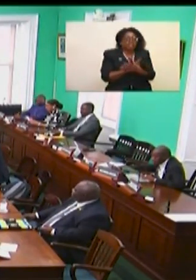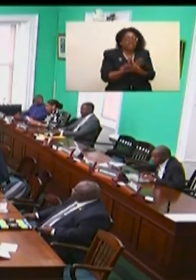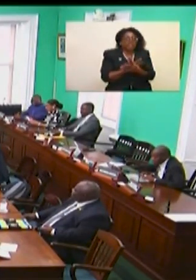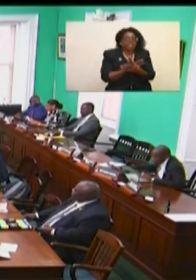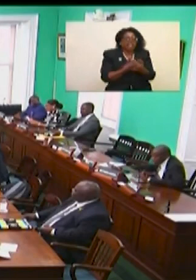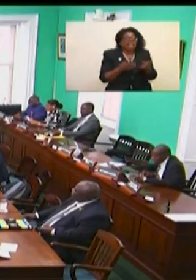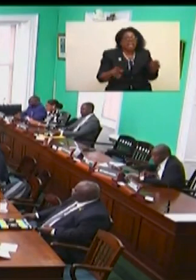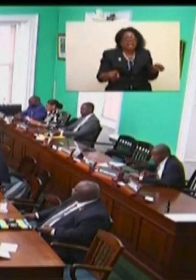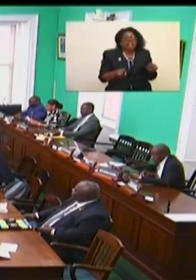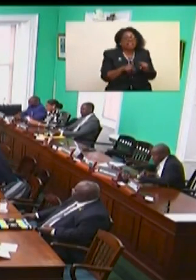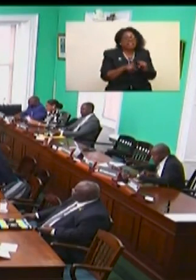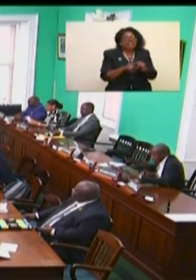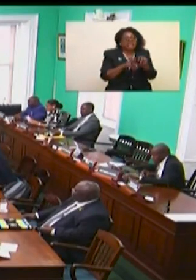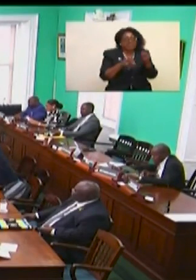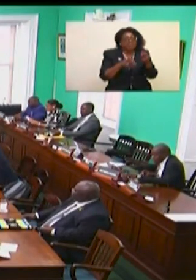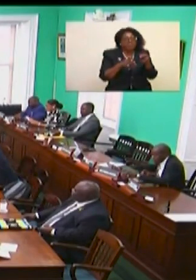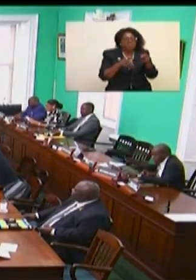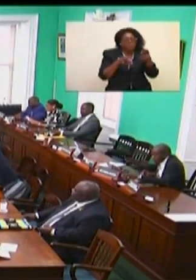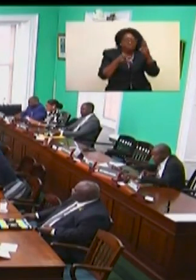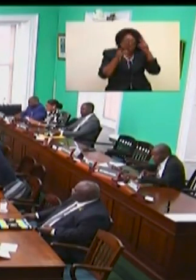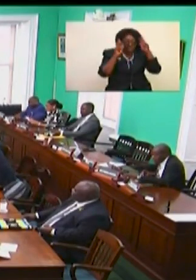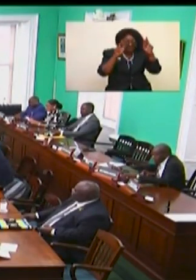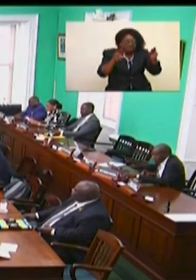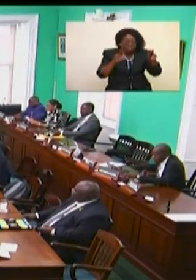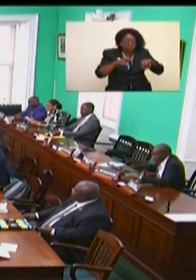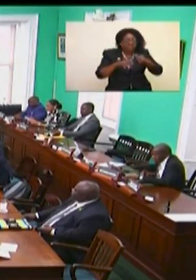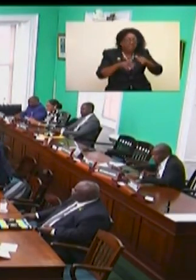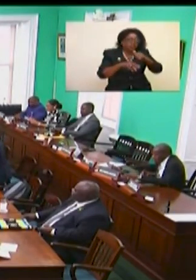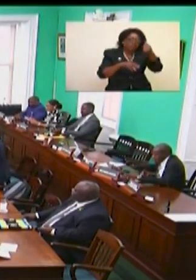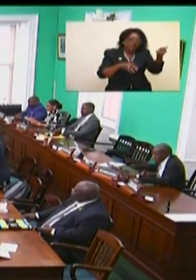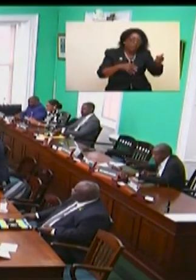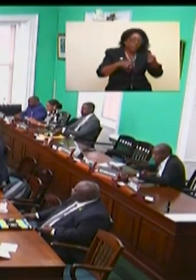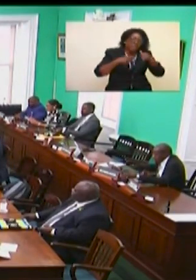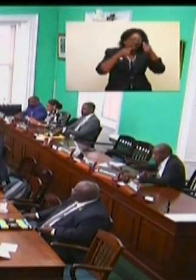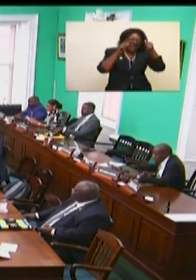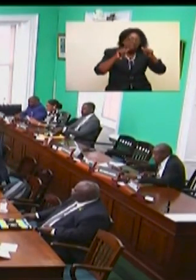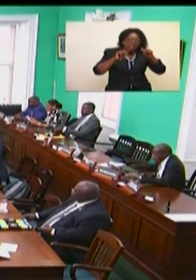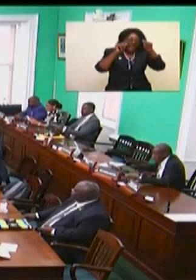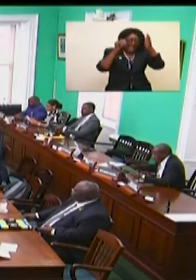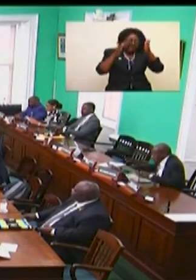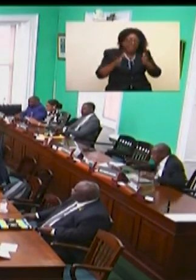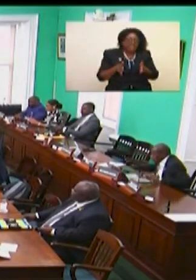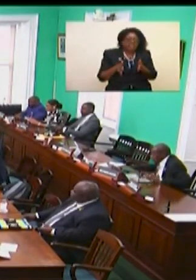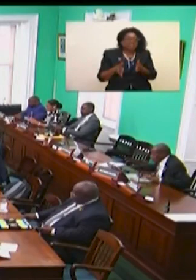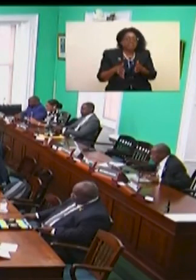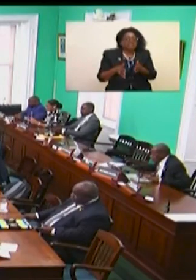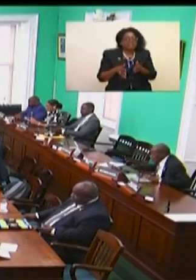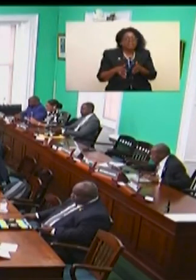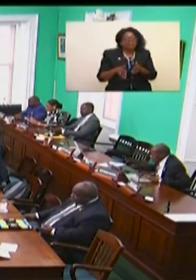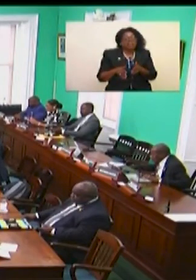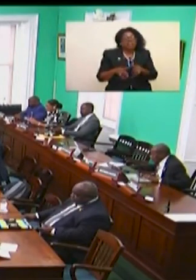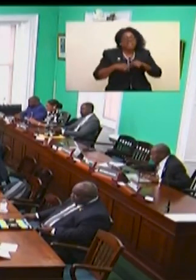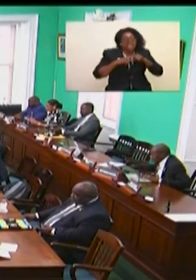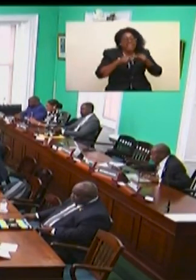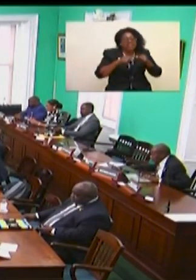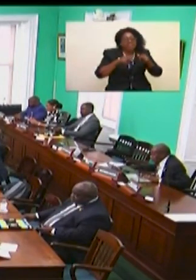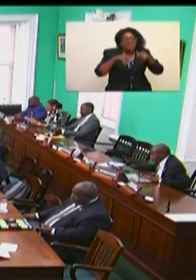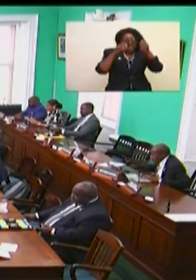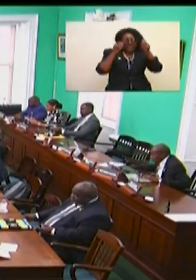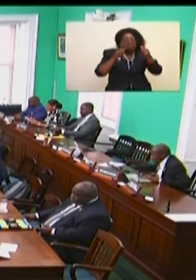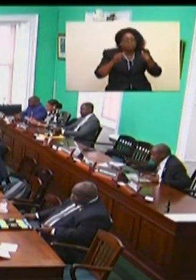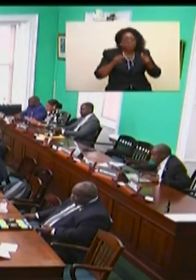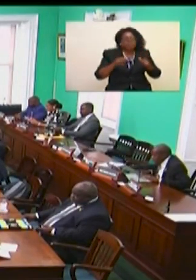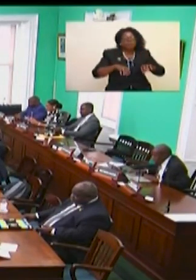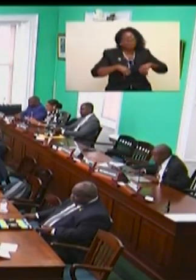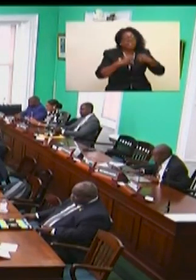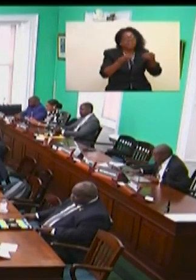the same recognition we give to the other athletes, the same recognition we give to the able athletes, we should be